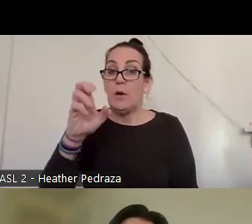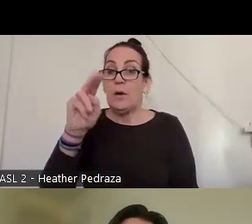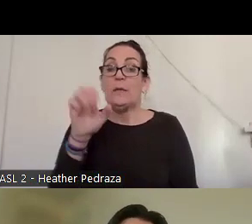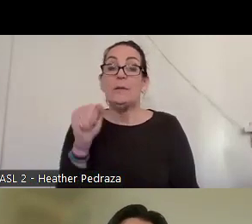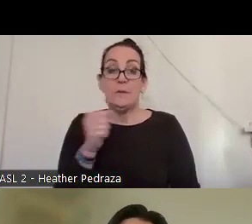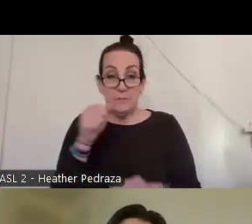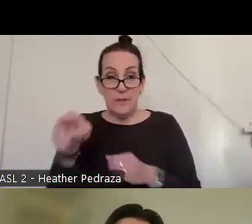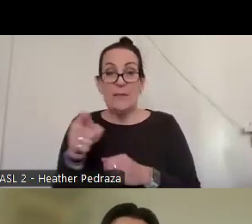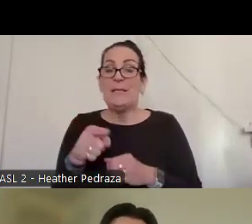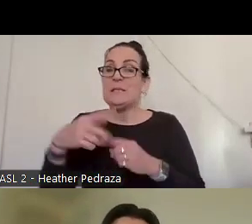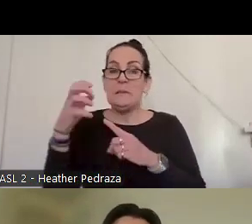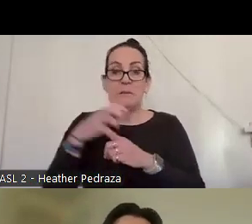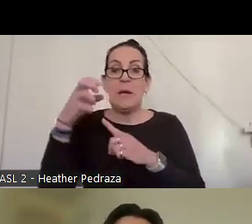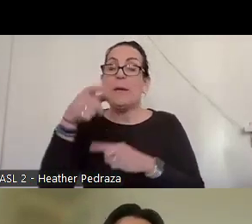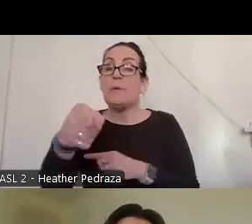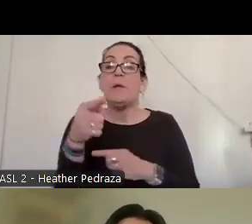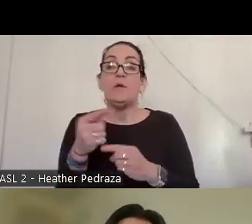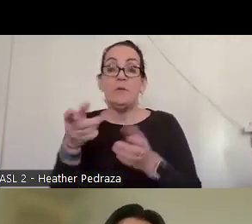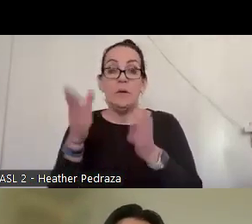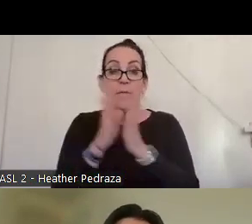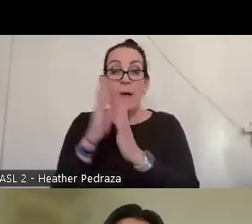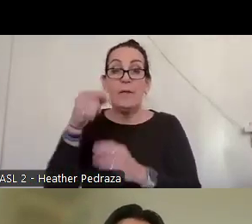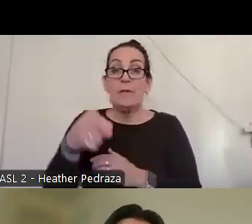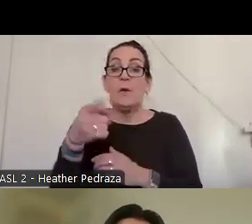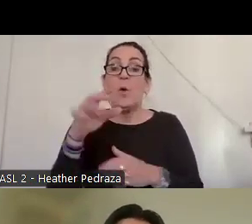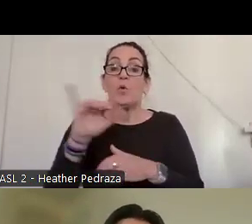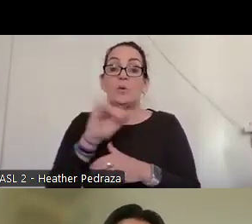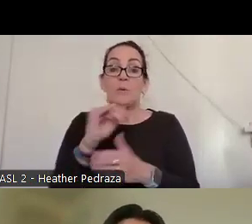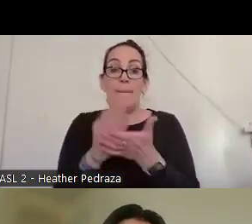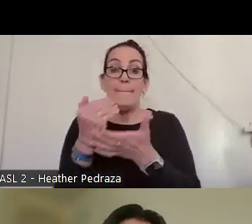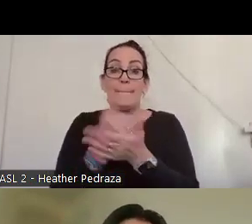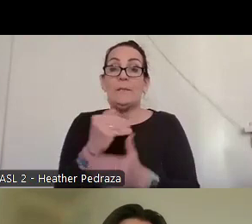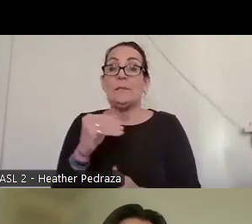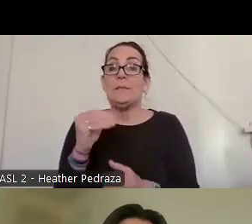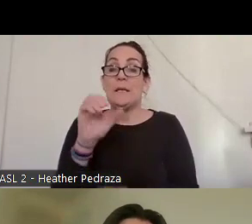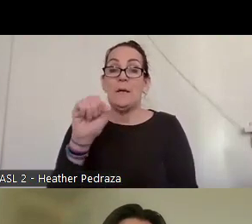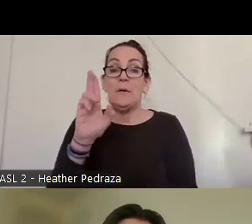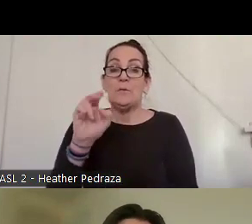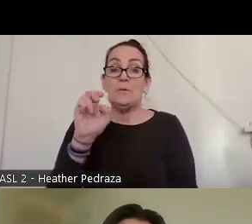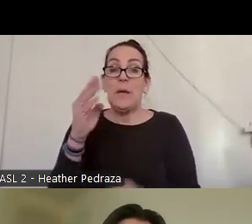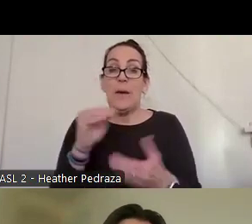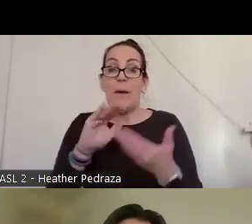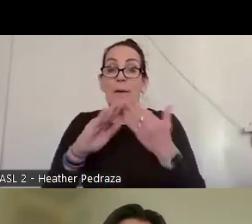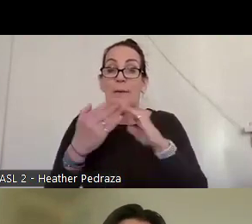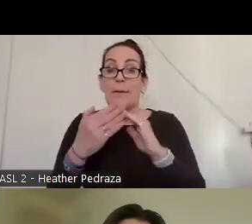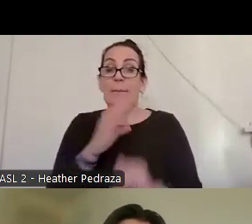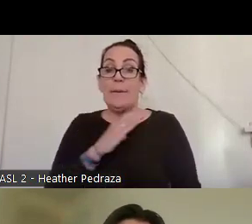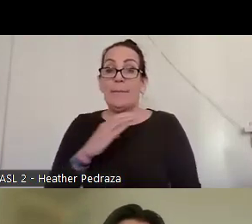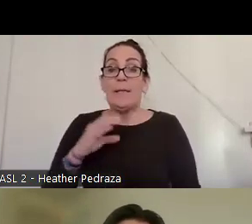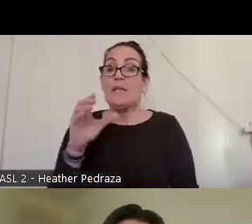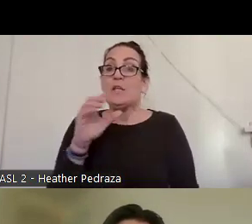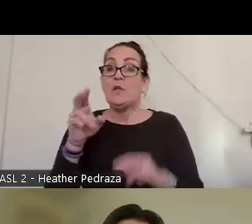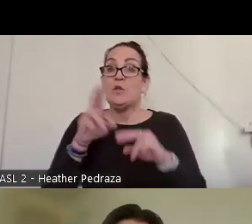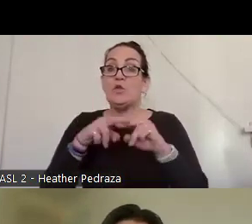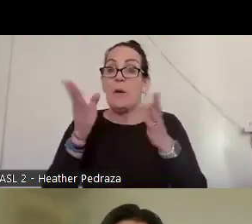budget subcommittee chairperson. So we hope that that does help elevate the request,